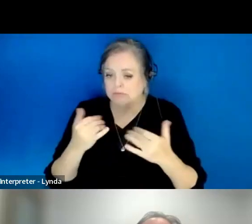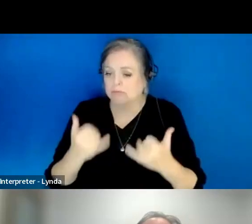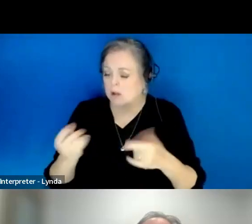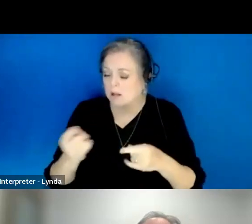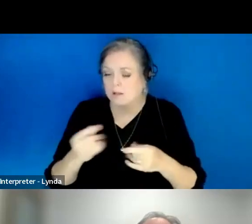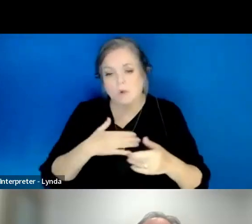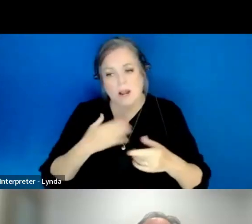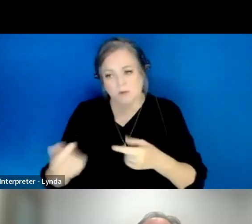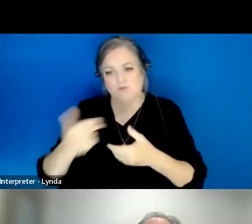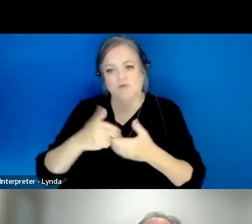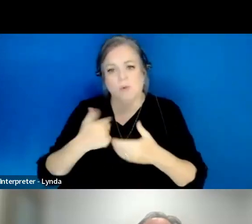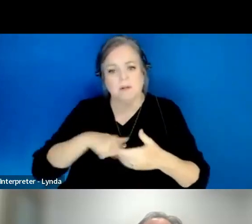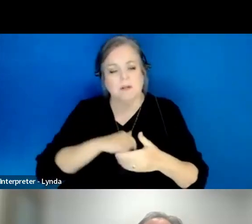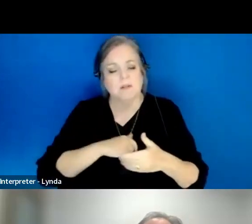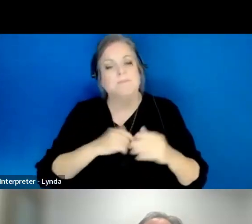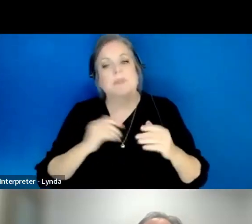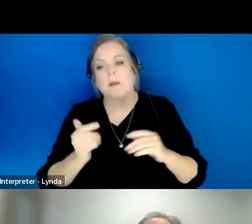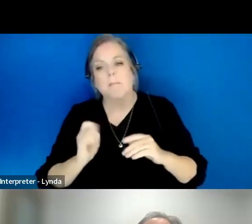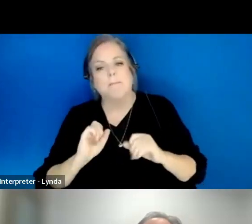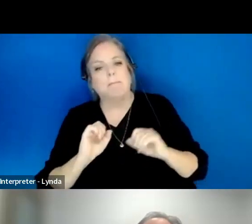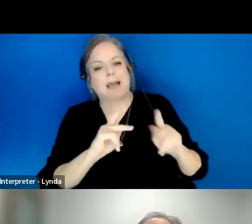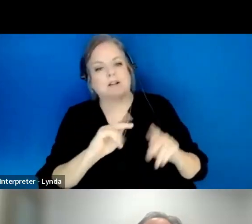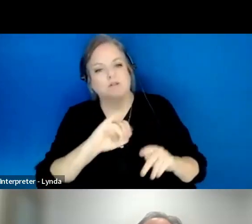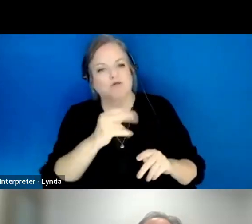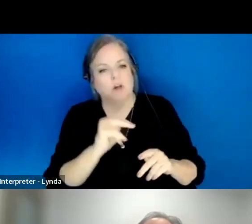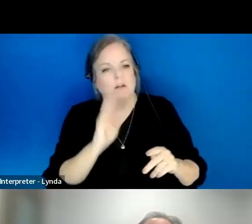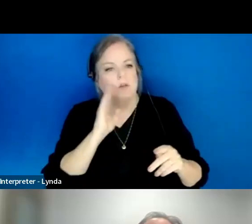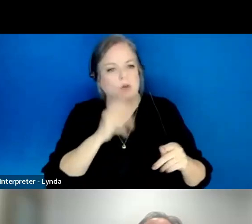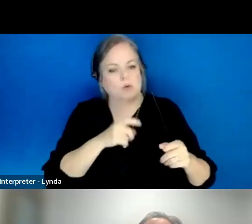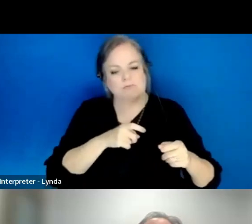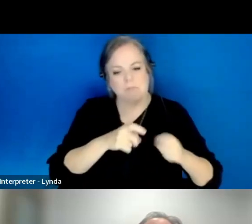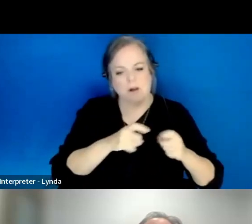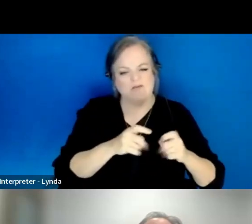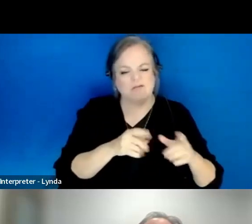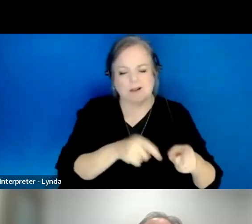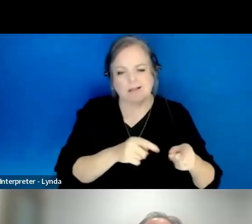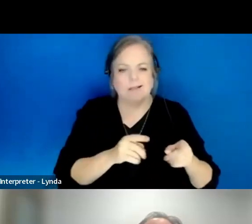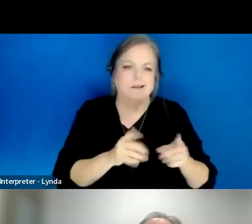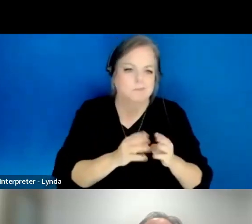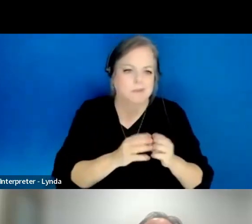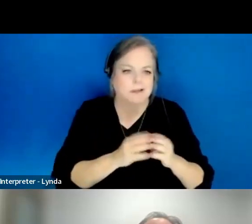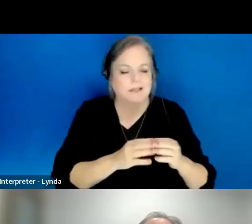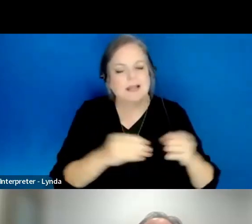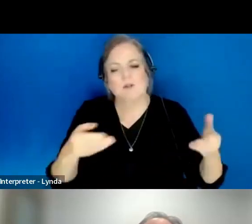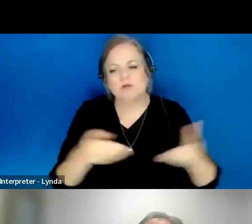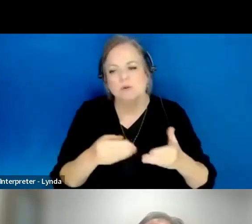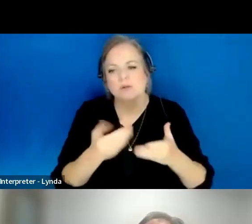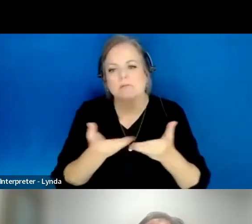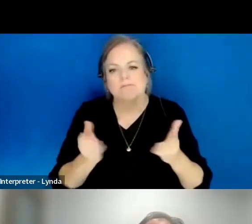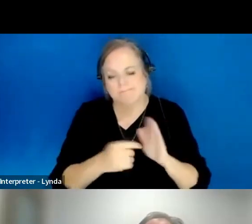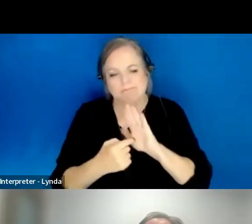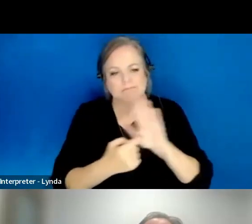to John, who will introduce today's presenters and moderate the webinar. Thanks again. Mike, thank you. And from a